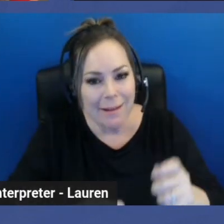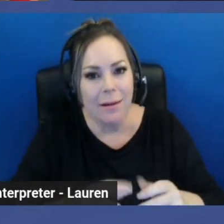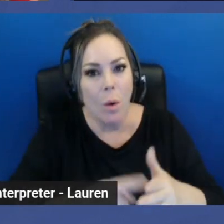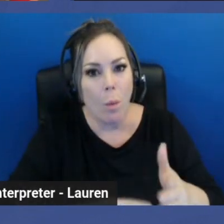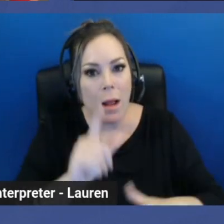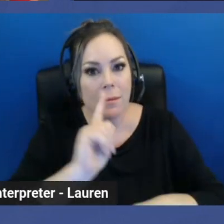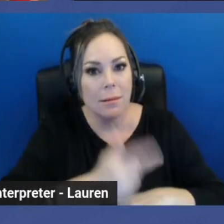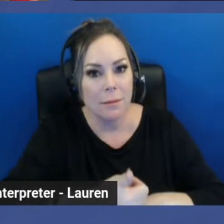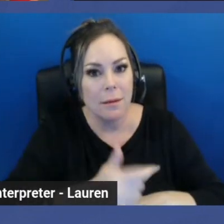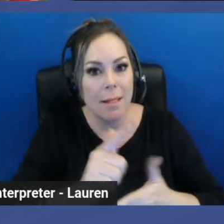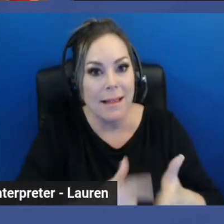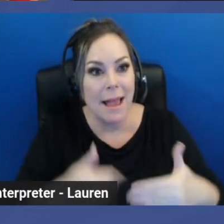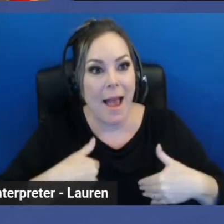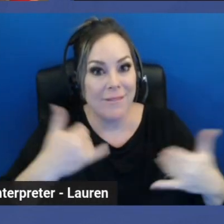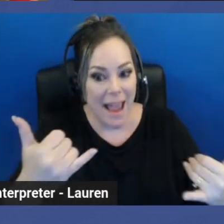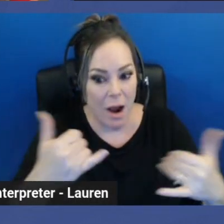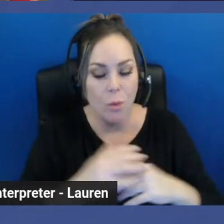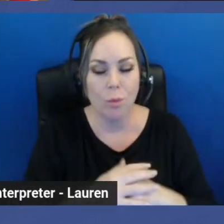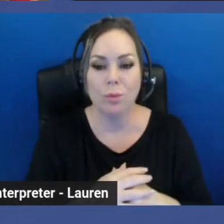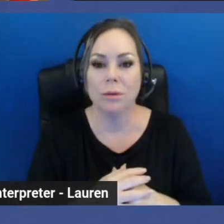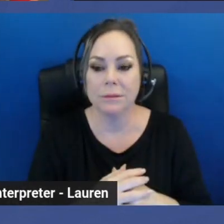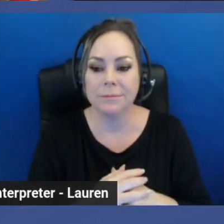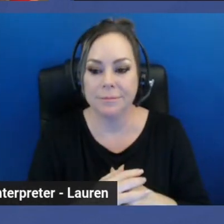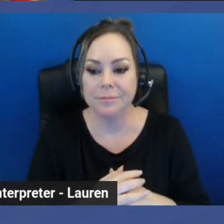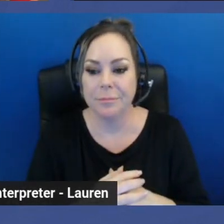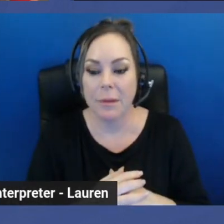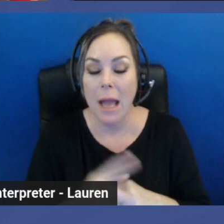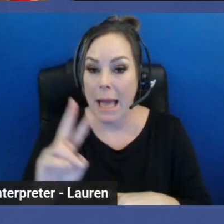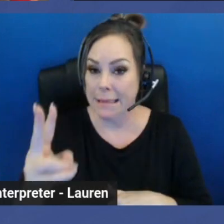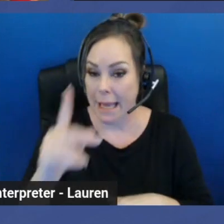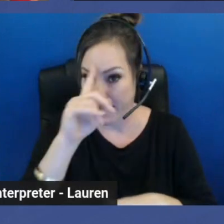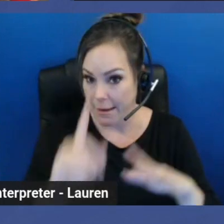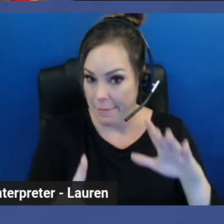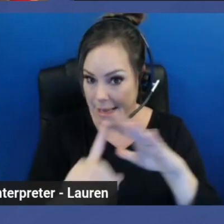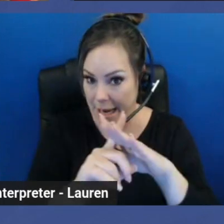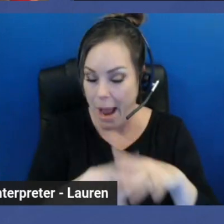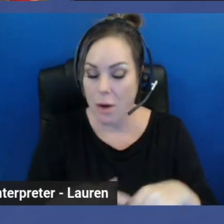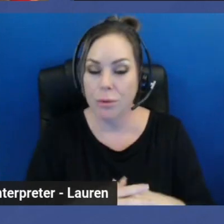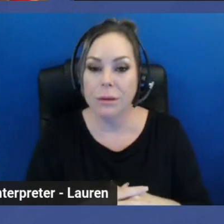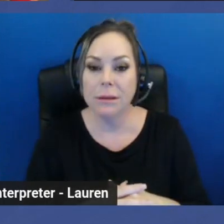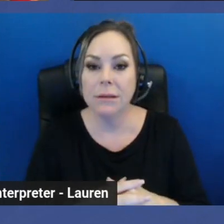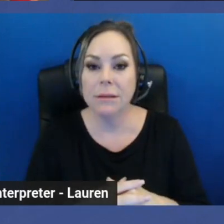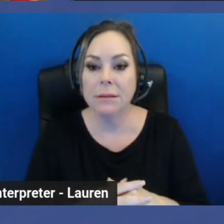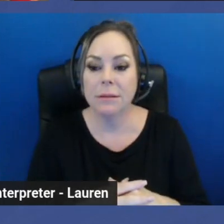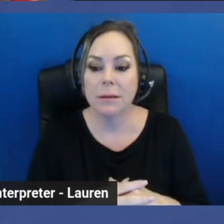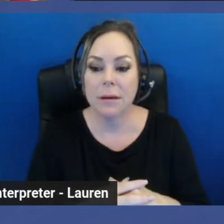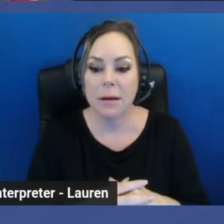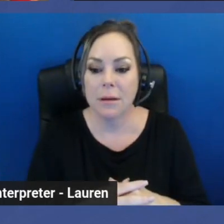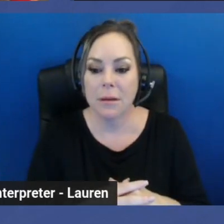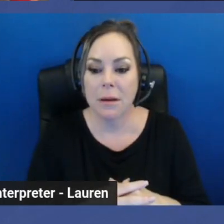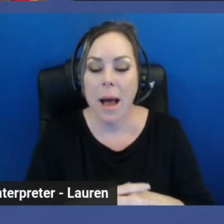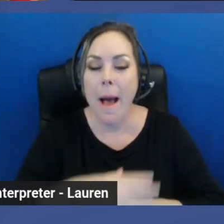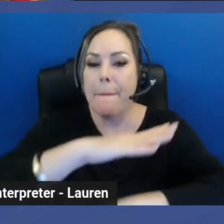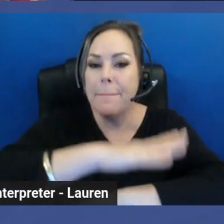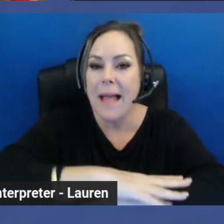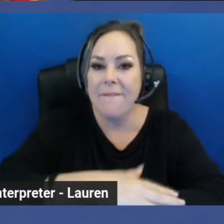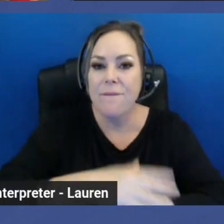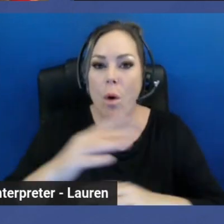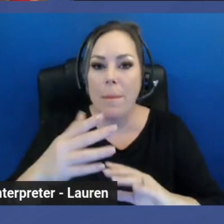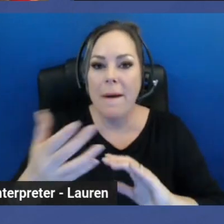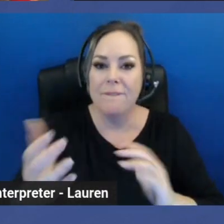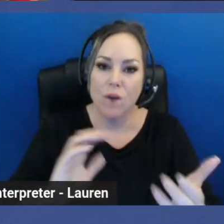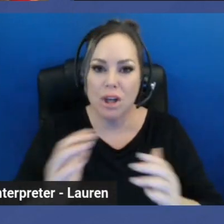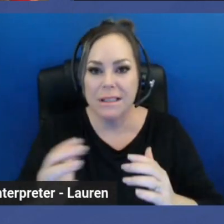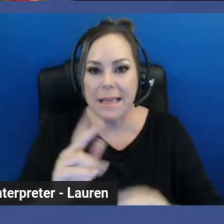second, there's, I think, probably several more, but the second thing that I'm thinking about is this kind of like platform versus